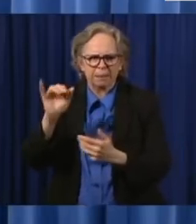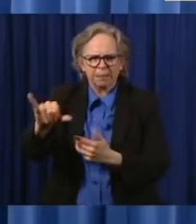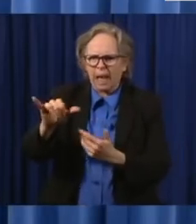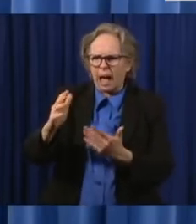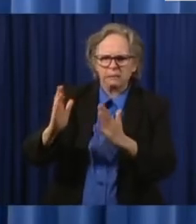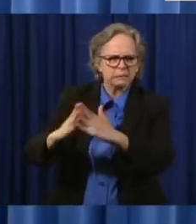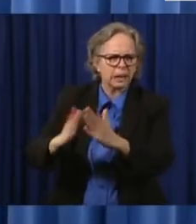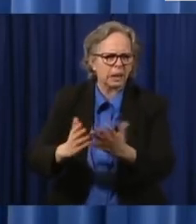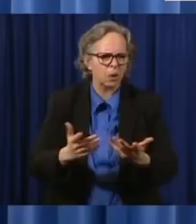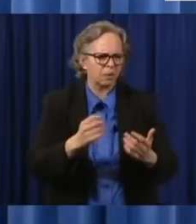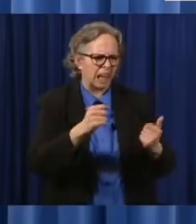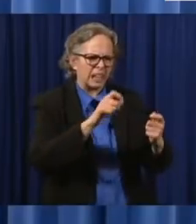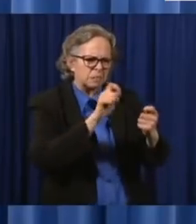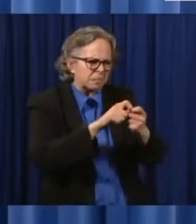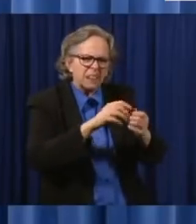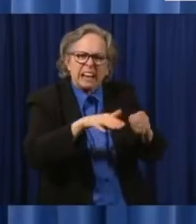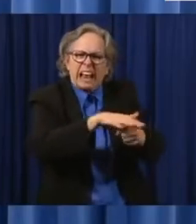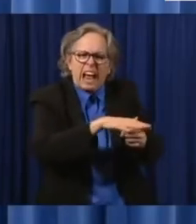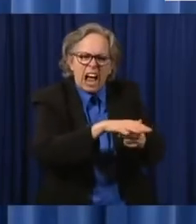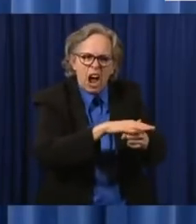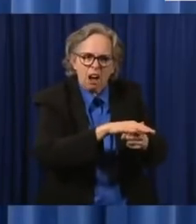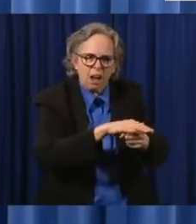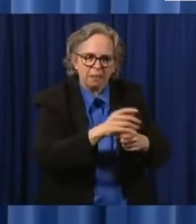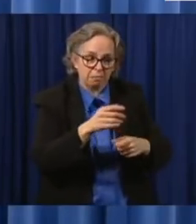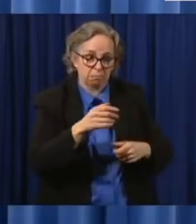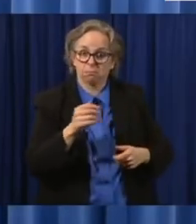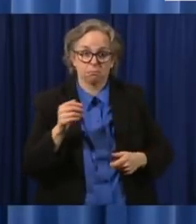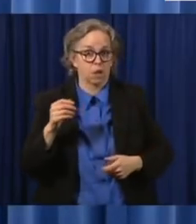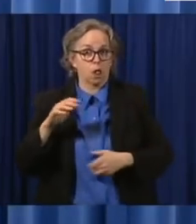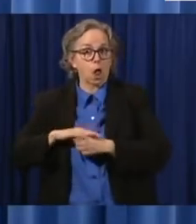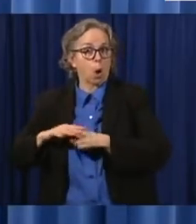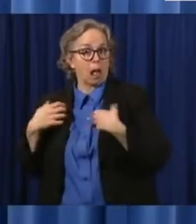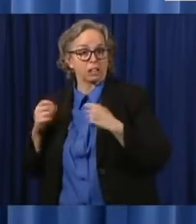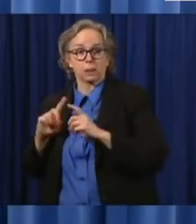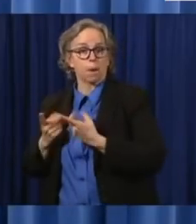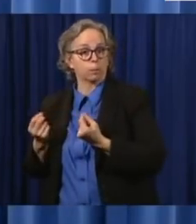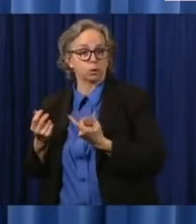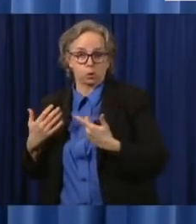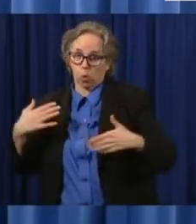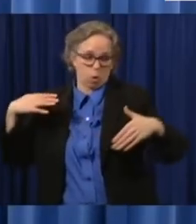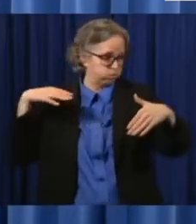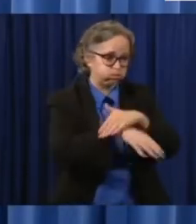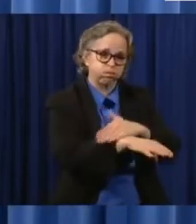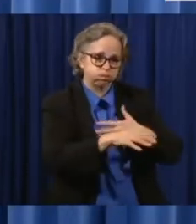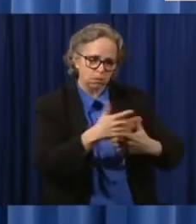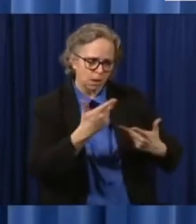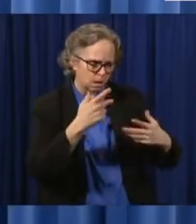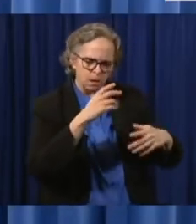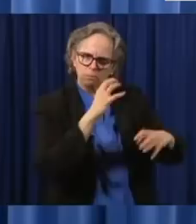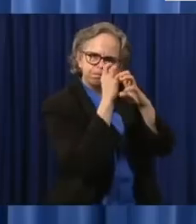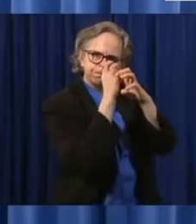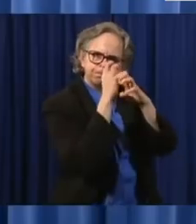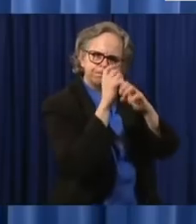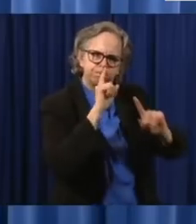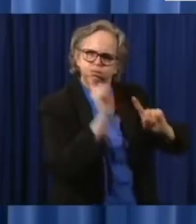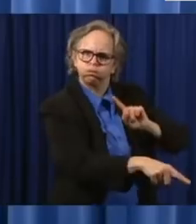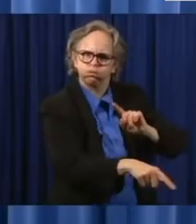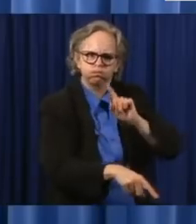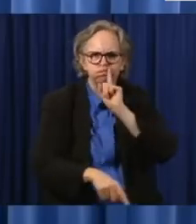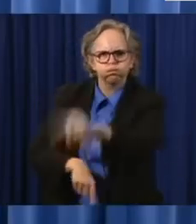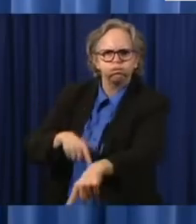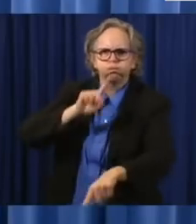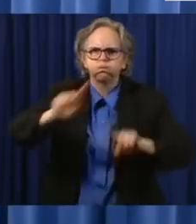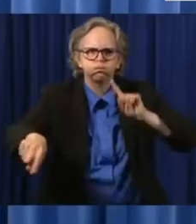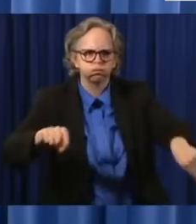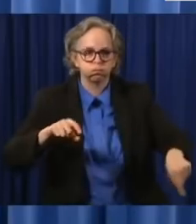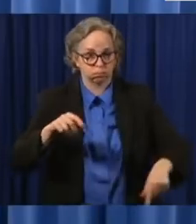the state. So they have the opportunity to do that. And that's true right now. That has been true